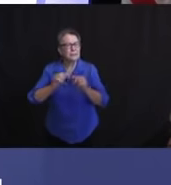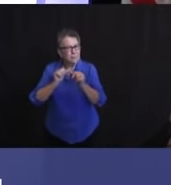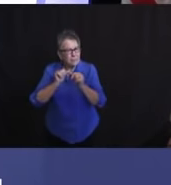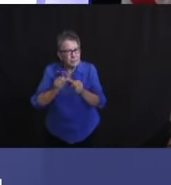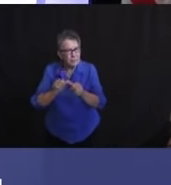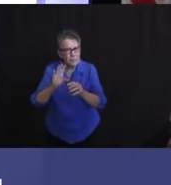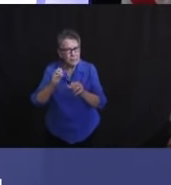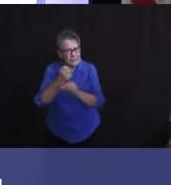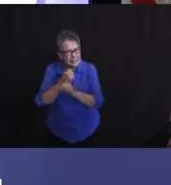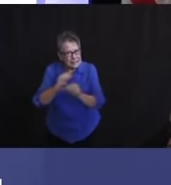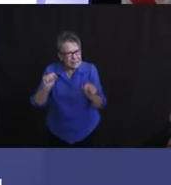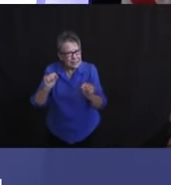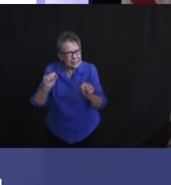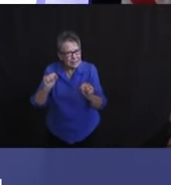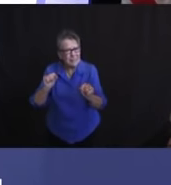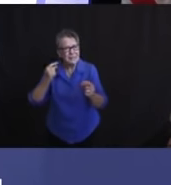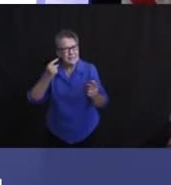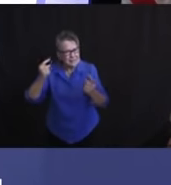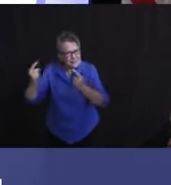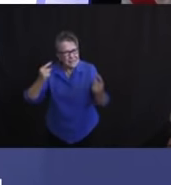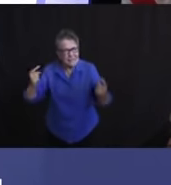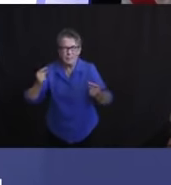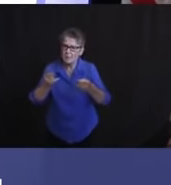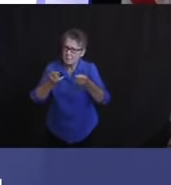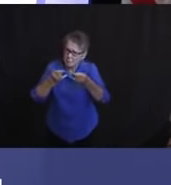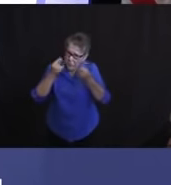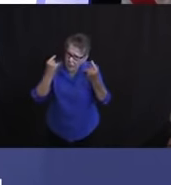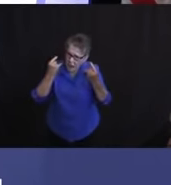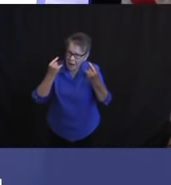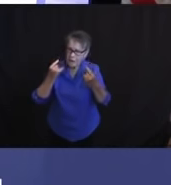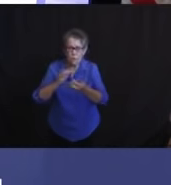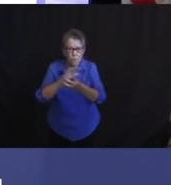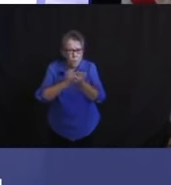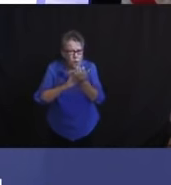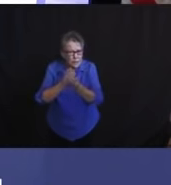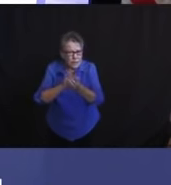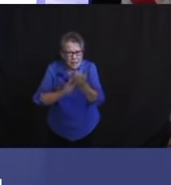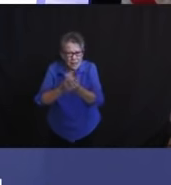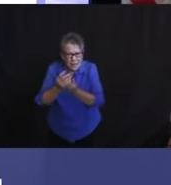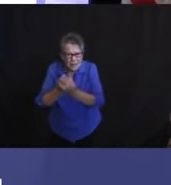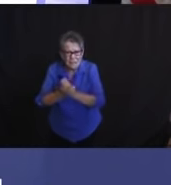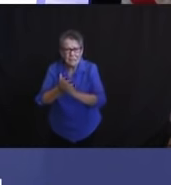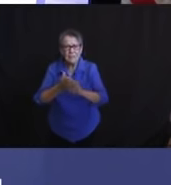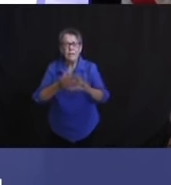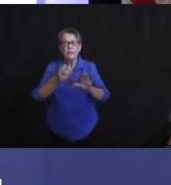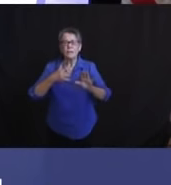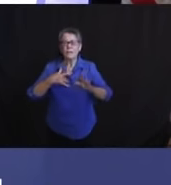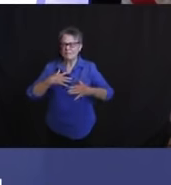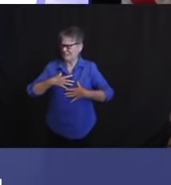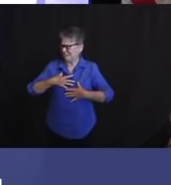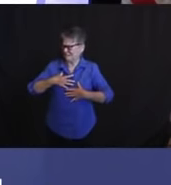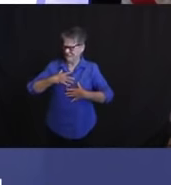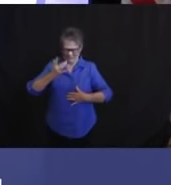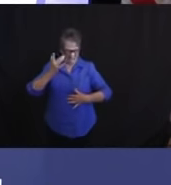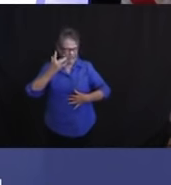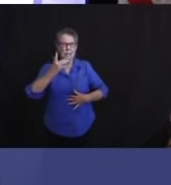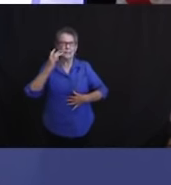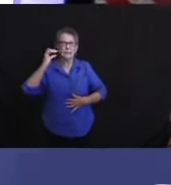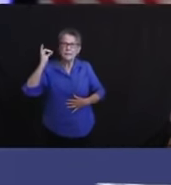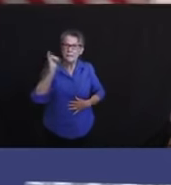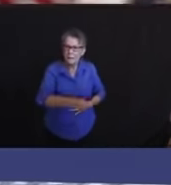least 20 seconds. And if you're sick, stay home. Stay connected, stay safe, stay healthy, and get tested. Thank